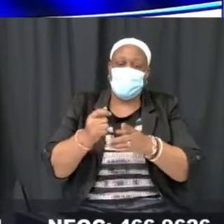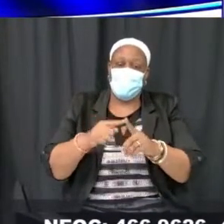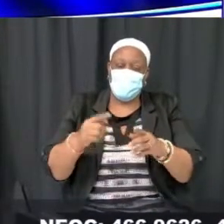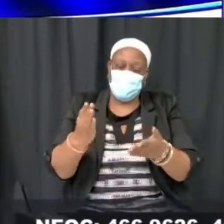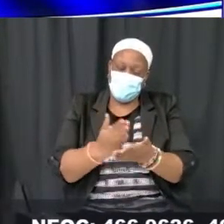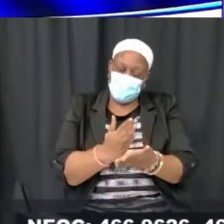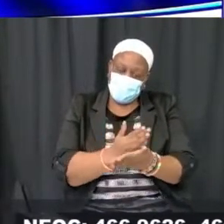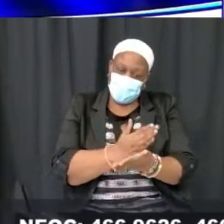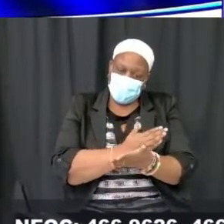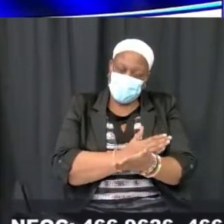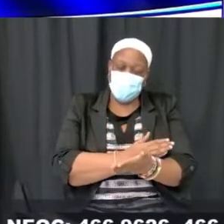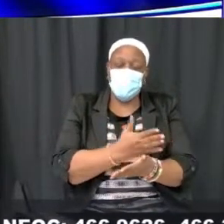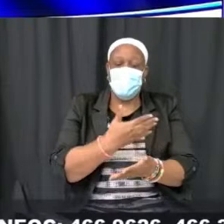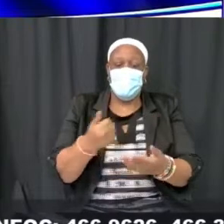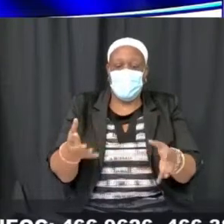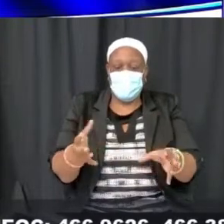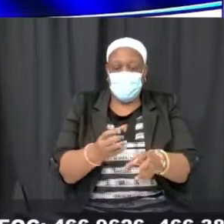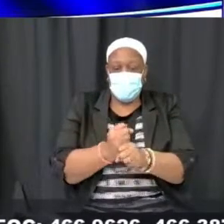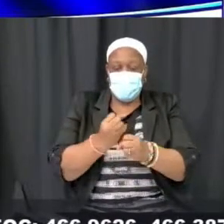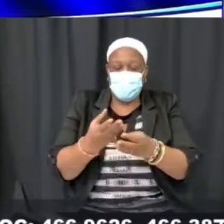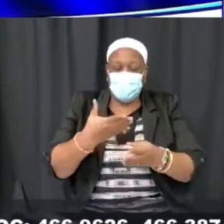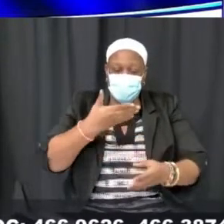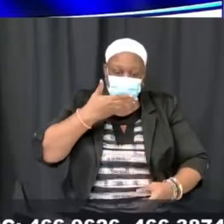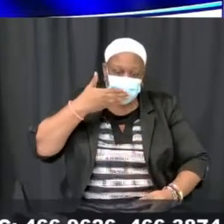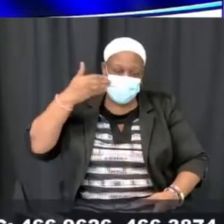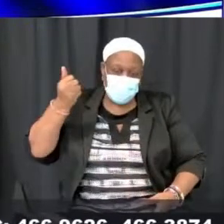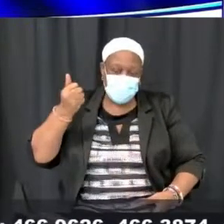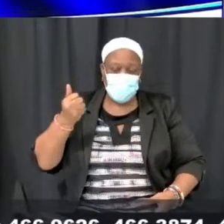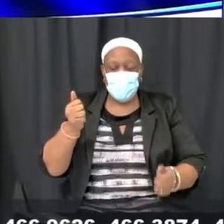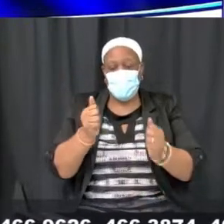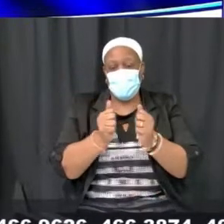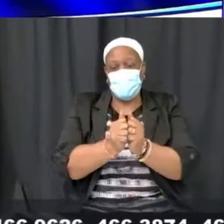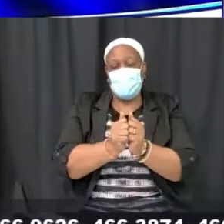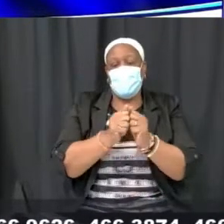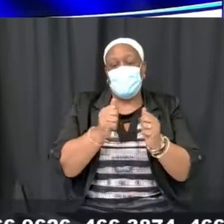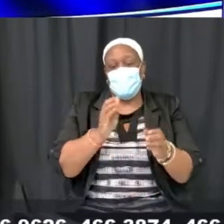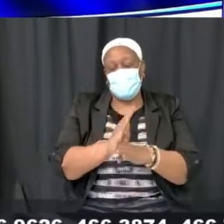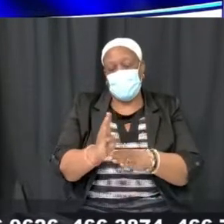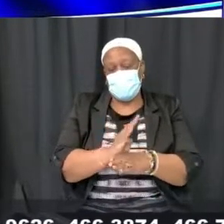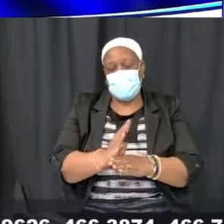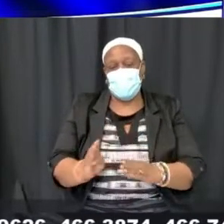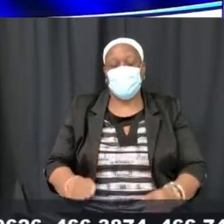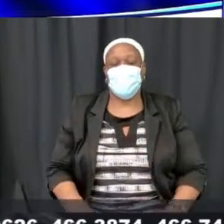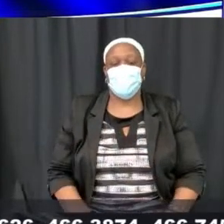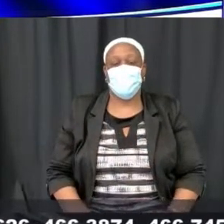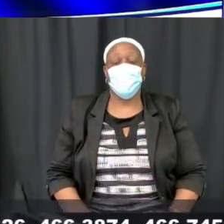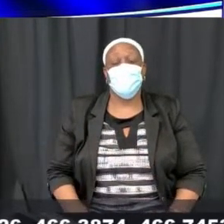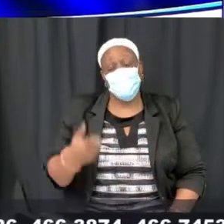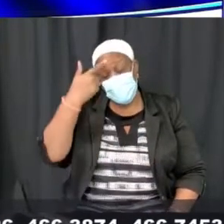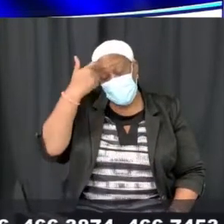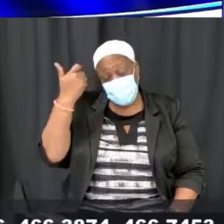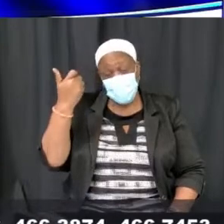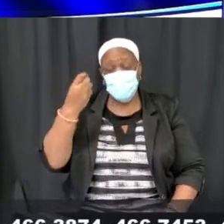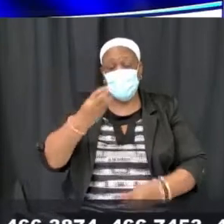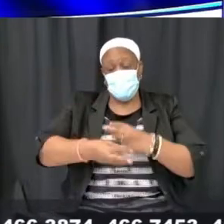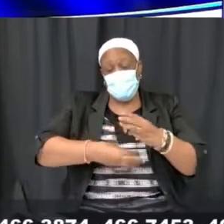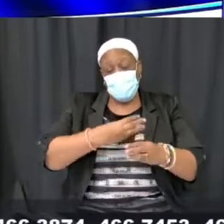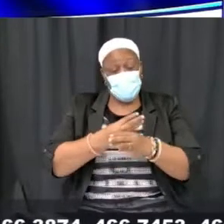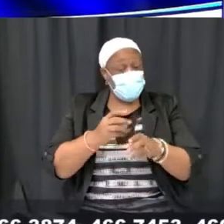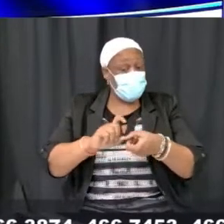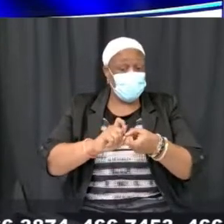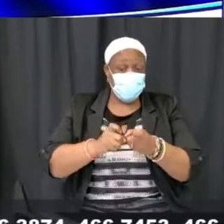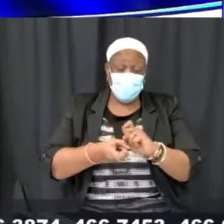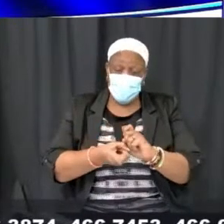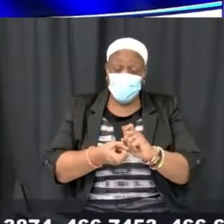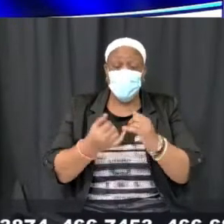can continue to serve you, our entrepreneurs, in a seamless manner in these changing